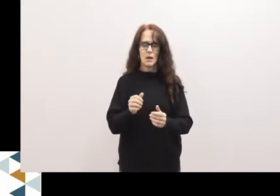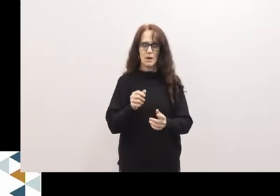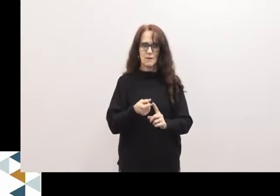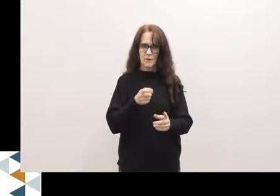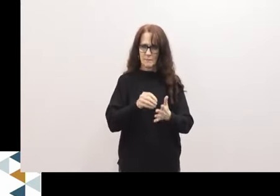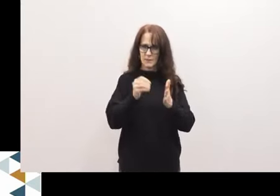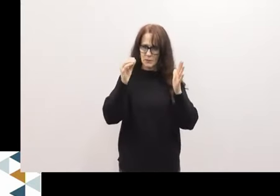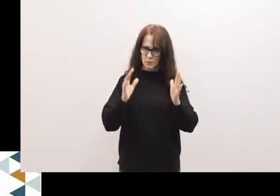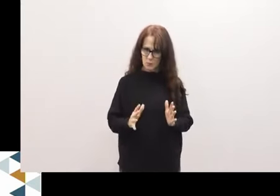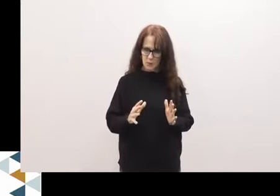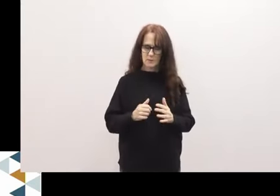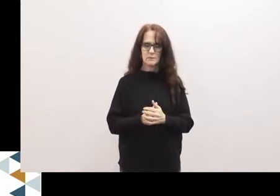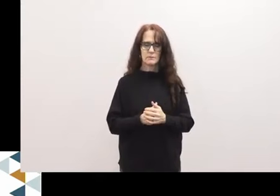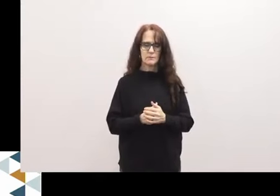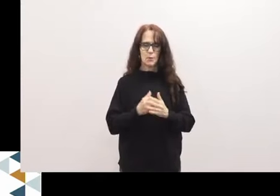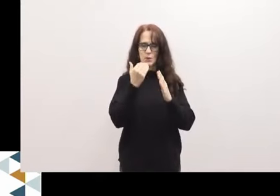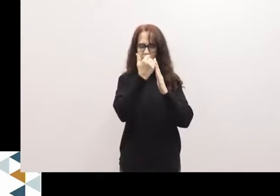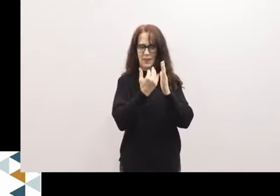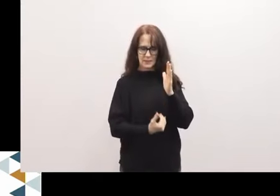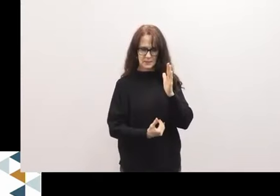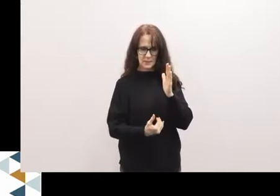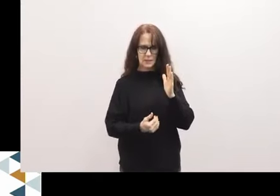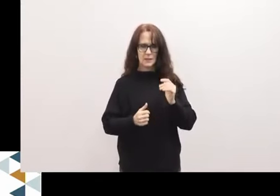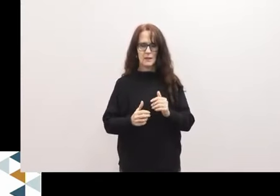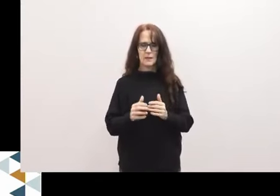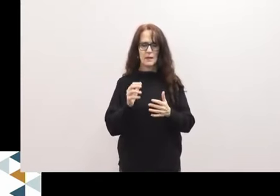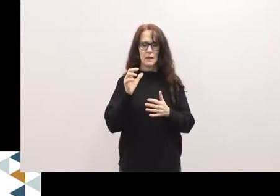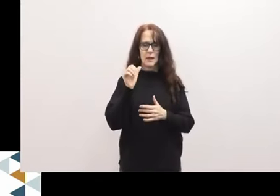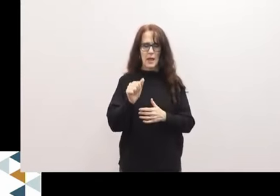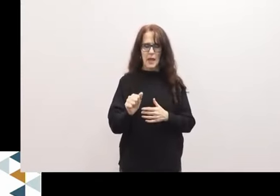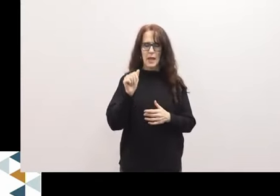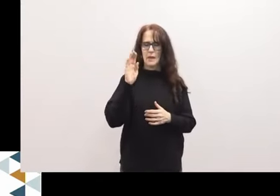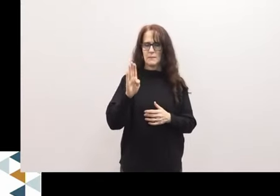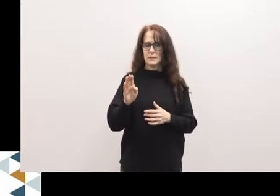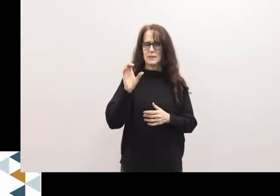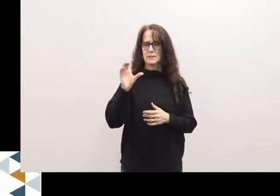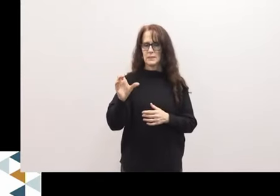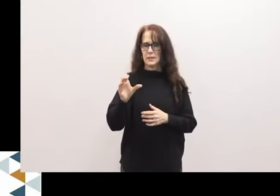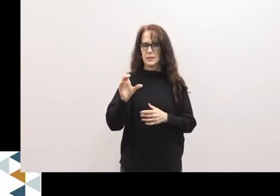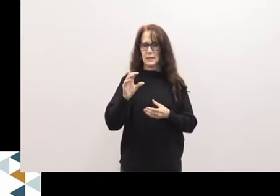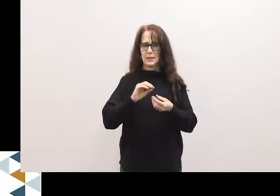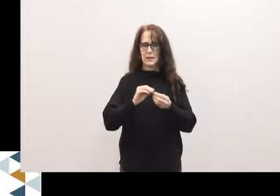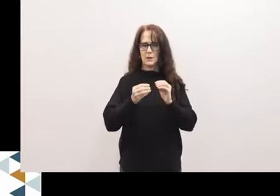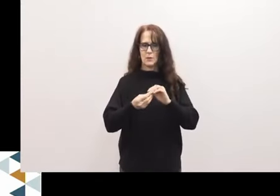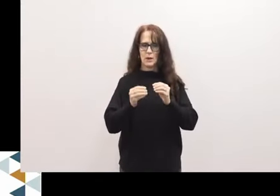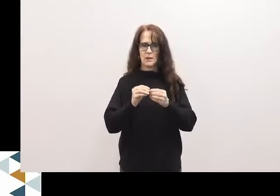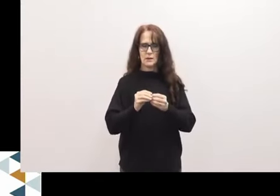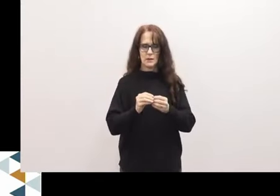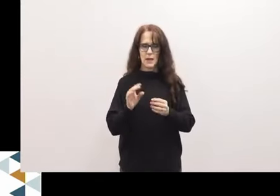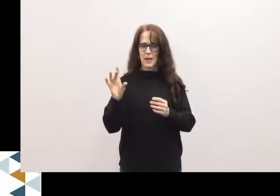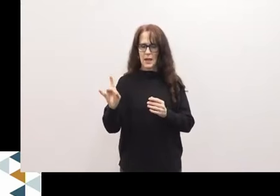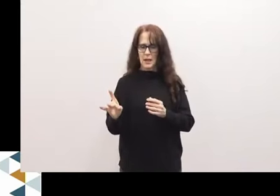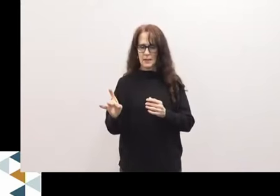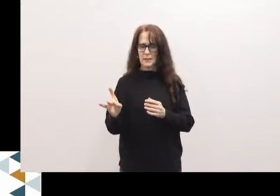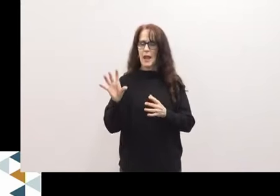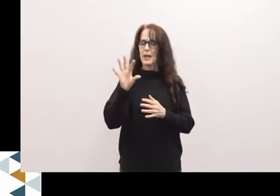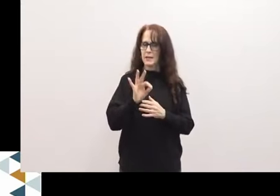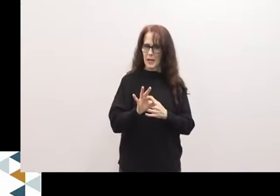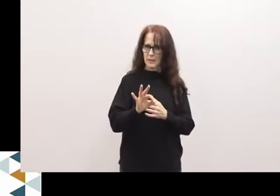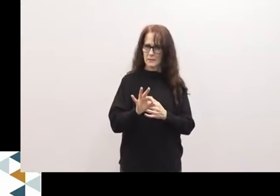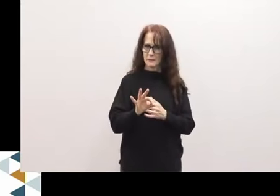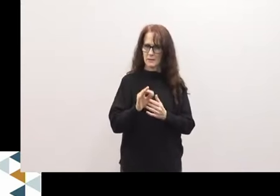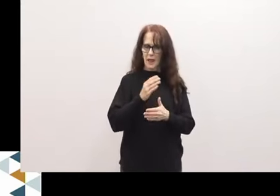listed the leading indicators as being A, B, C rate in grade 8 and grade 9 algebra at the end of the